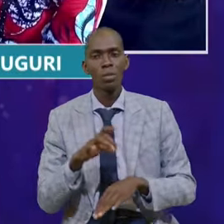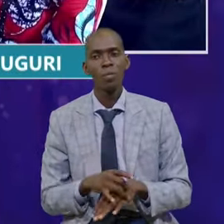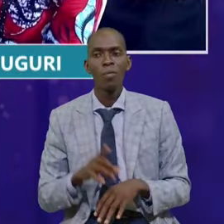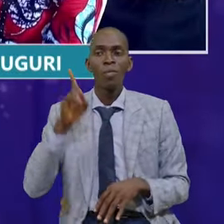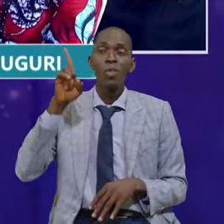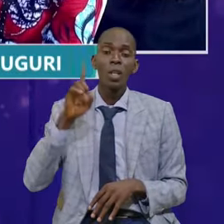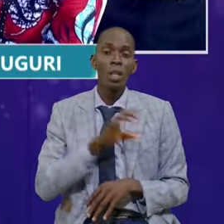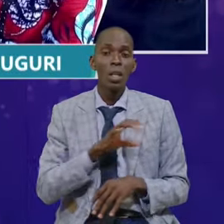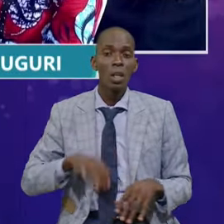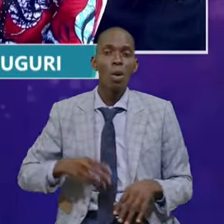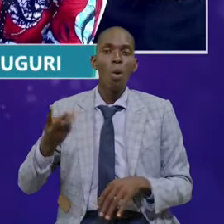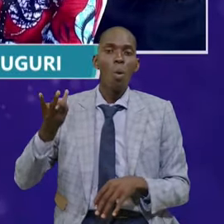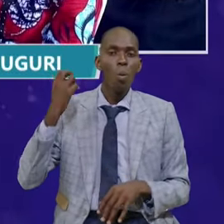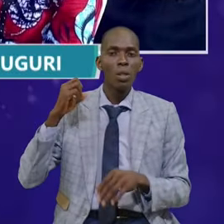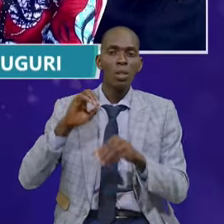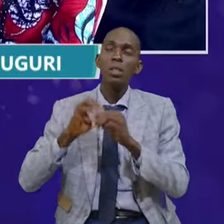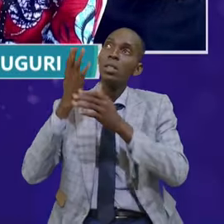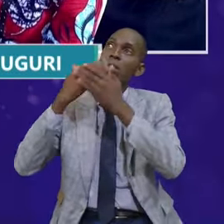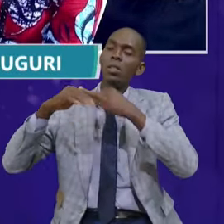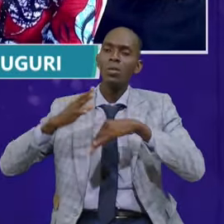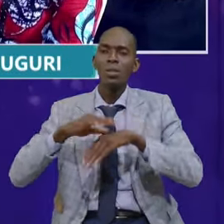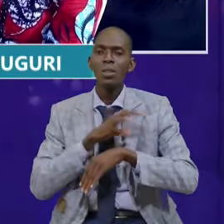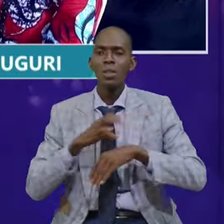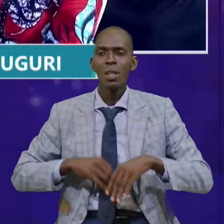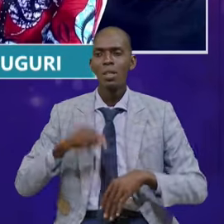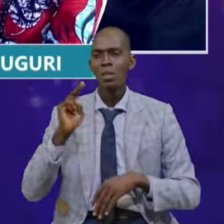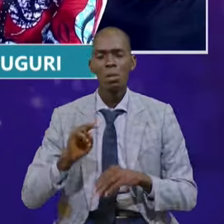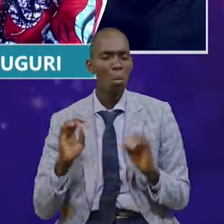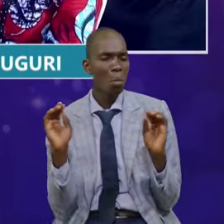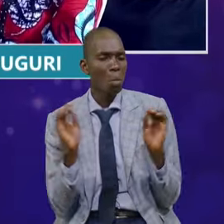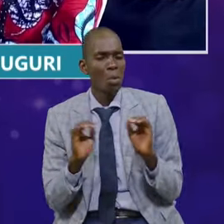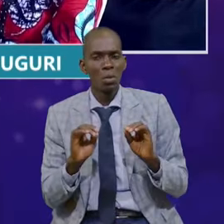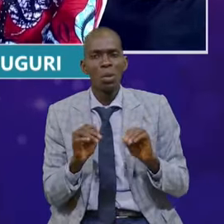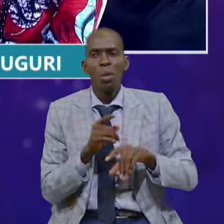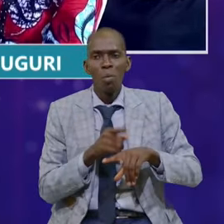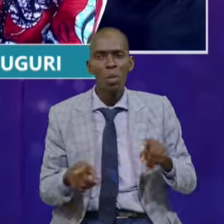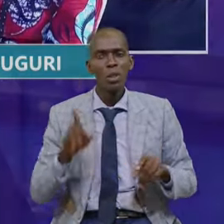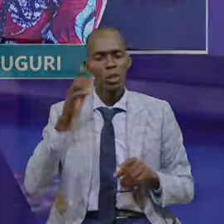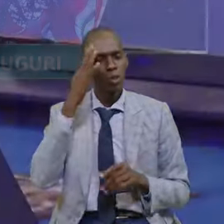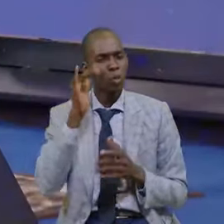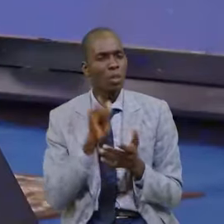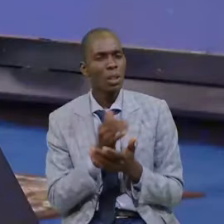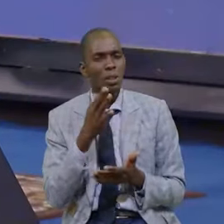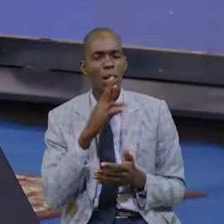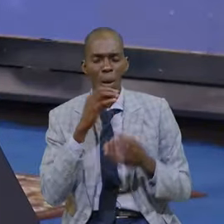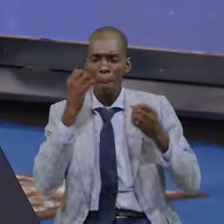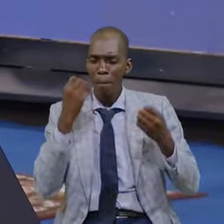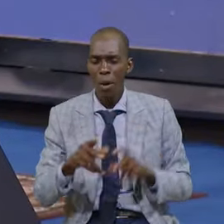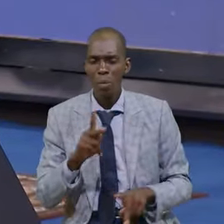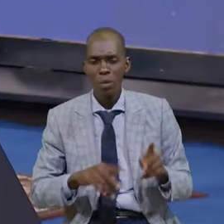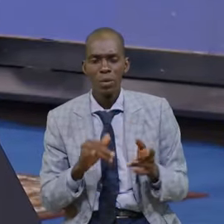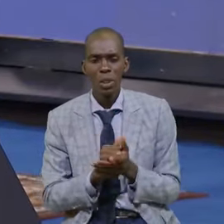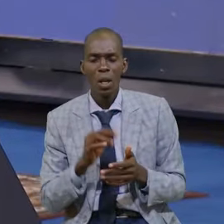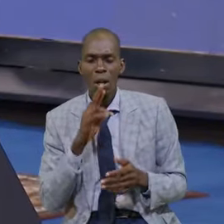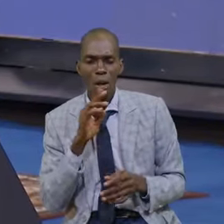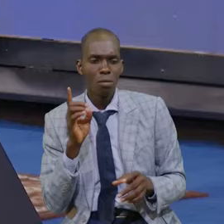heaven. He needed nothing for himself. But he knew there were men and women that were crippled. And they were